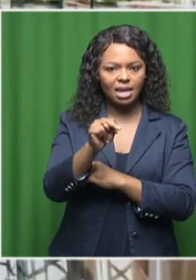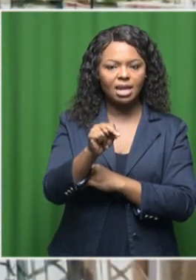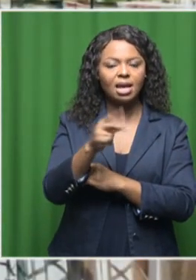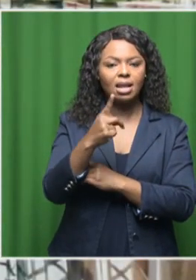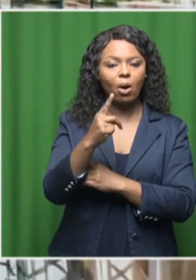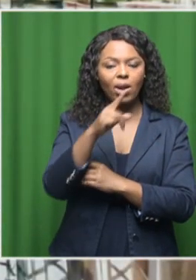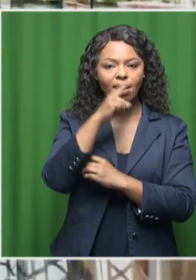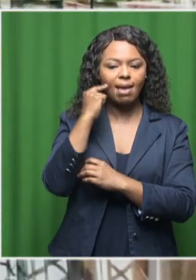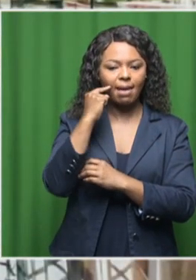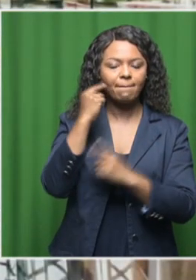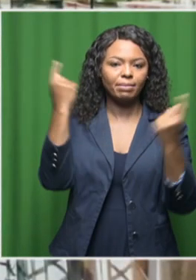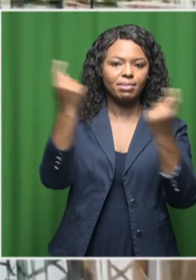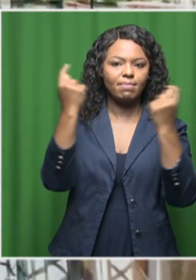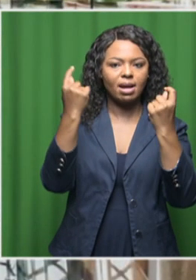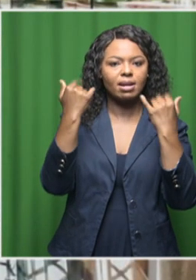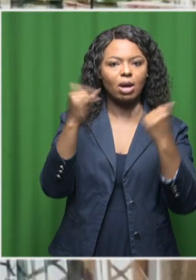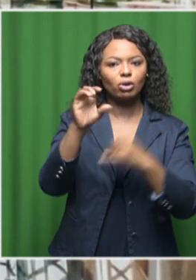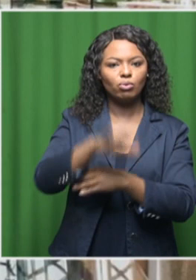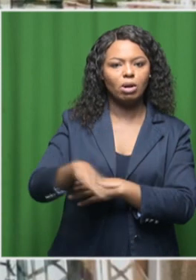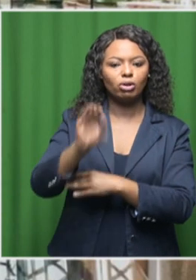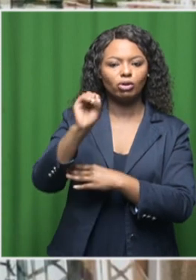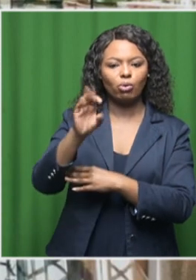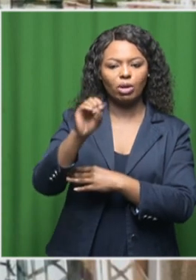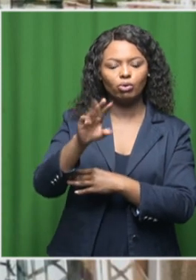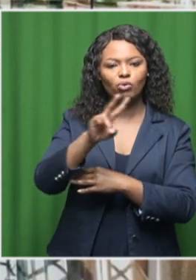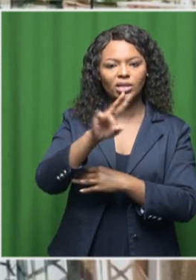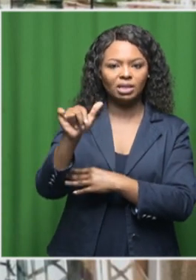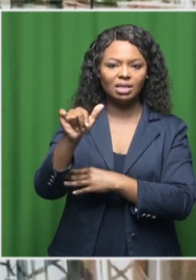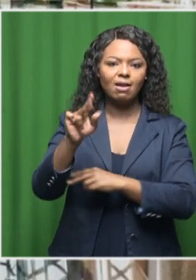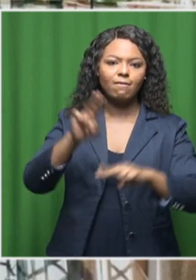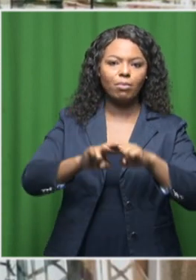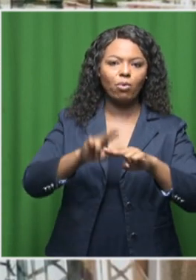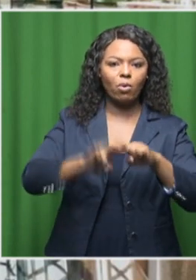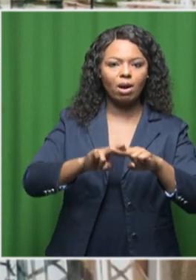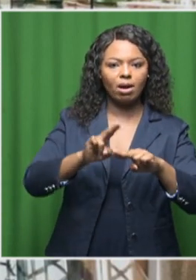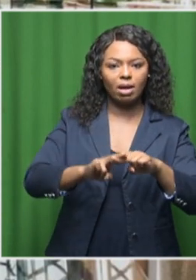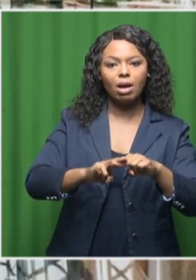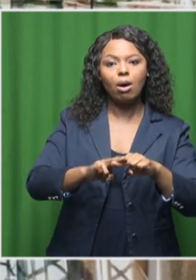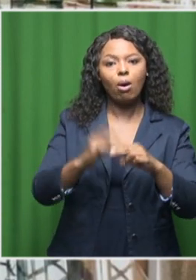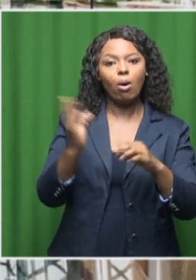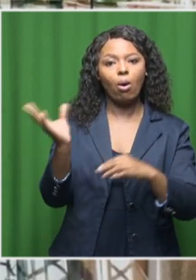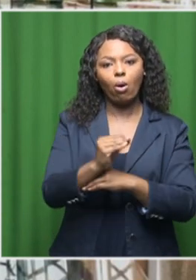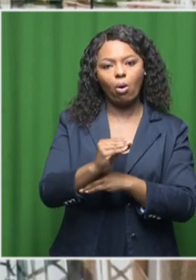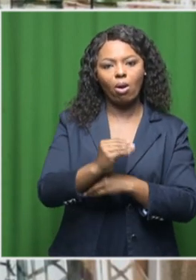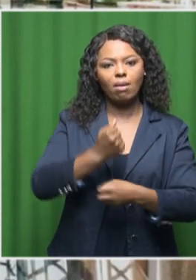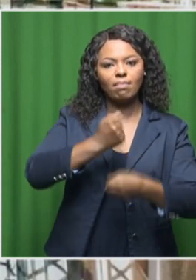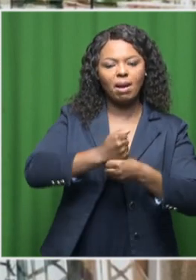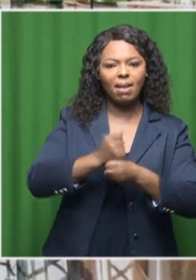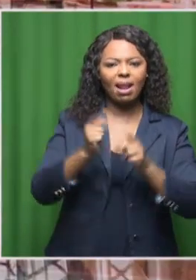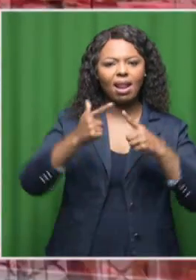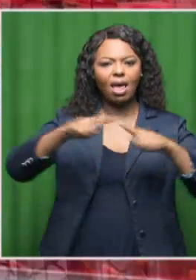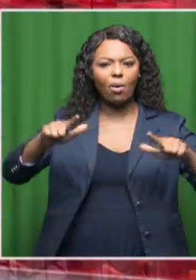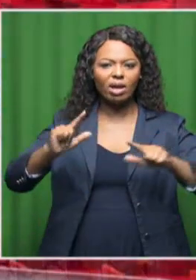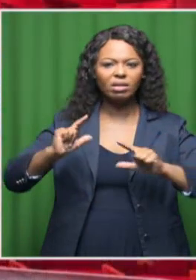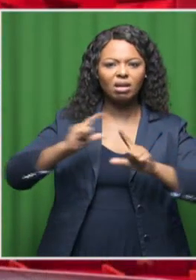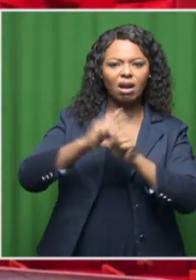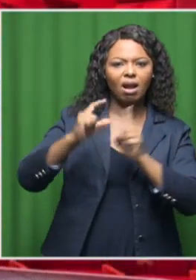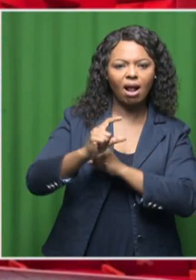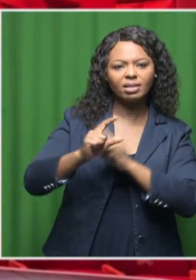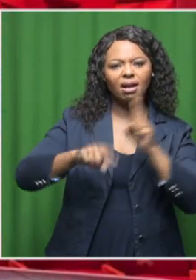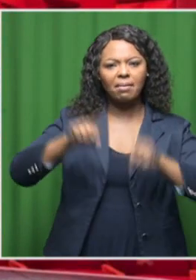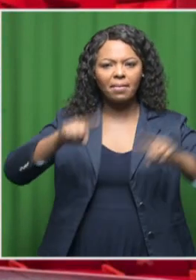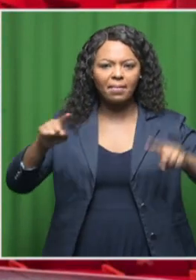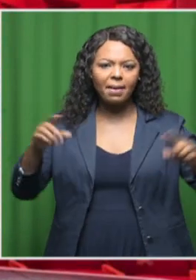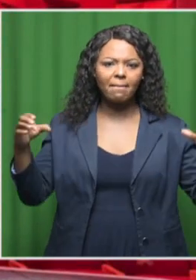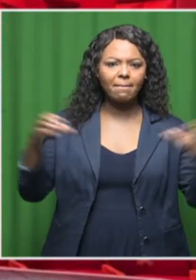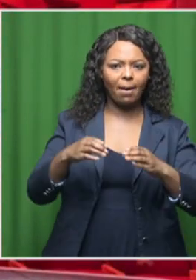held at the Soweto Theatre on the 26th of February. It will consist of an inaugural annual Gibson Kente lecture and Gibson